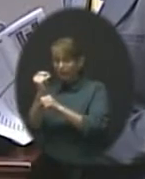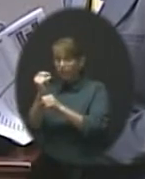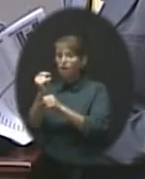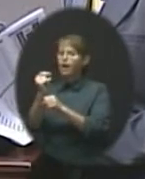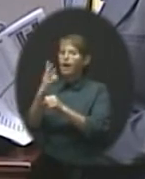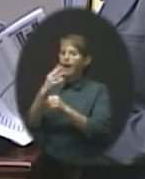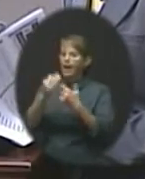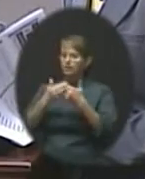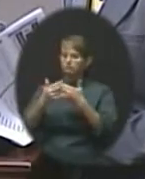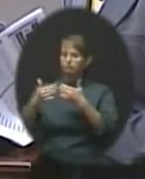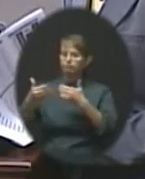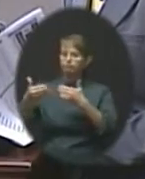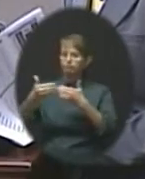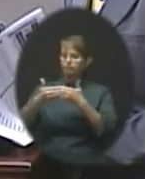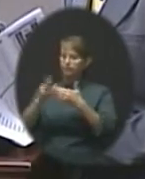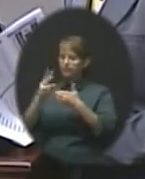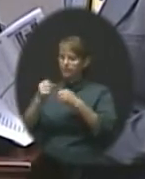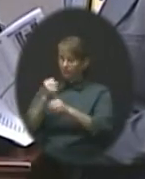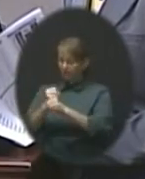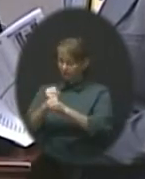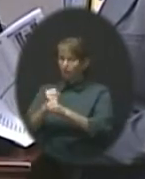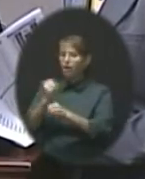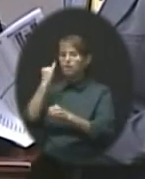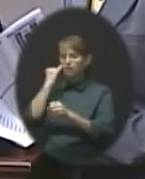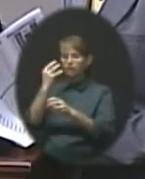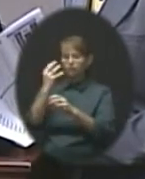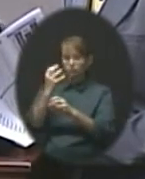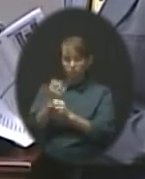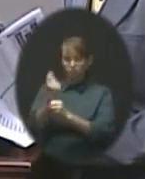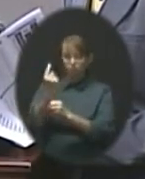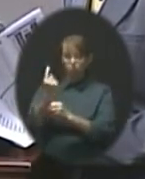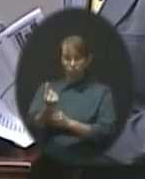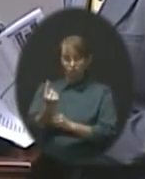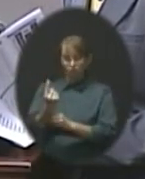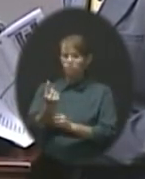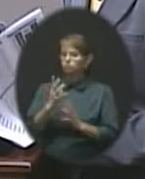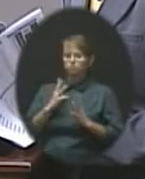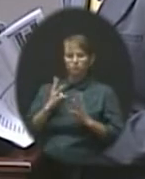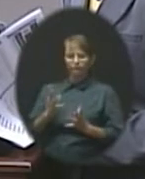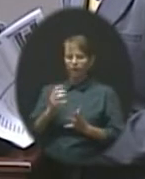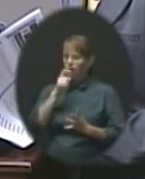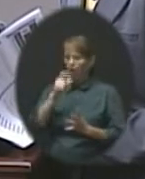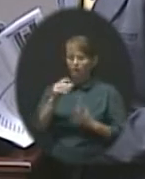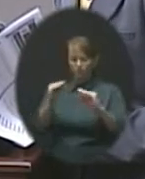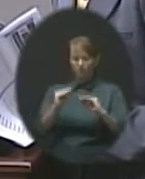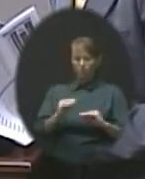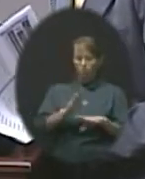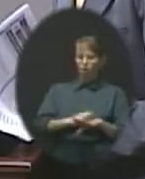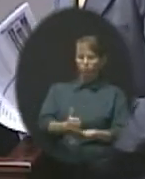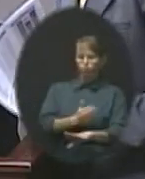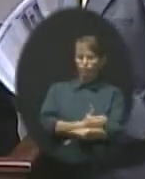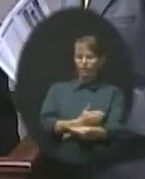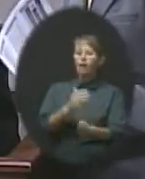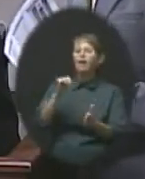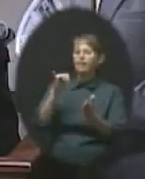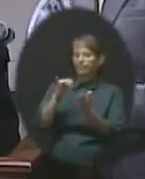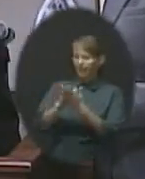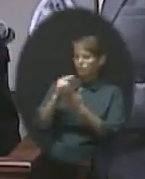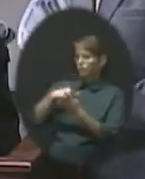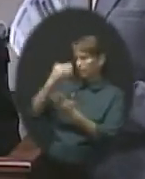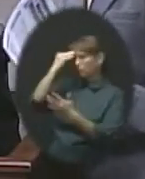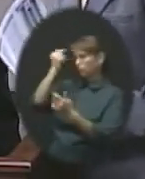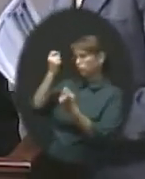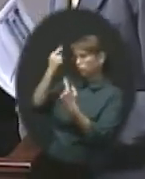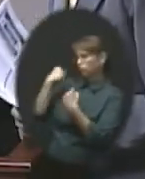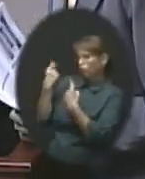but you still have to continue to work on that target, but you're not on improvement. At least that's what we know so far. They are changing still